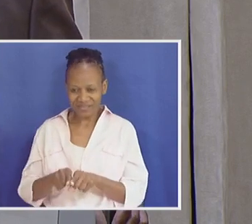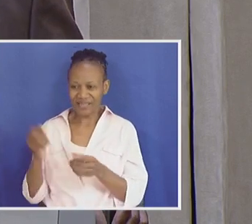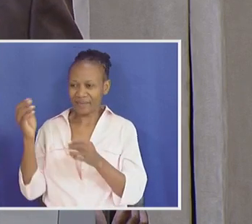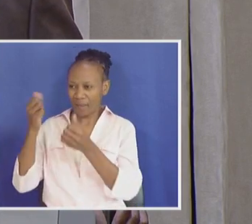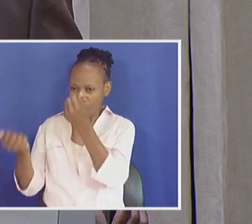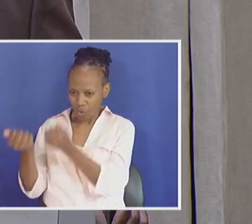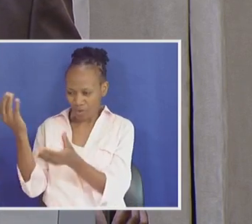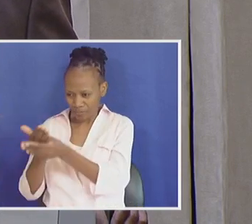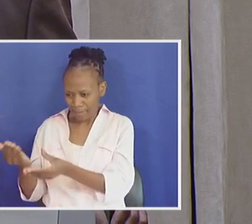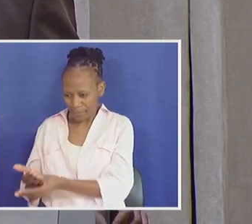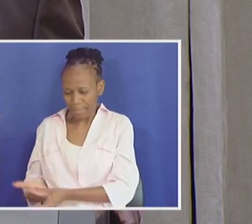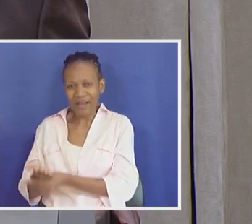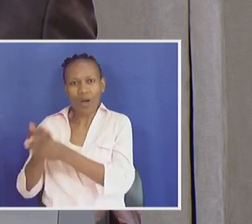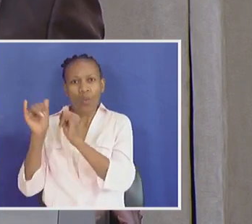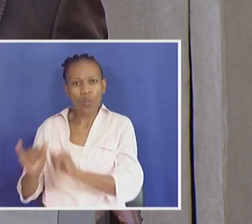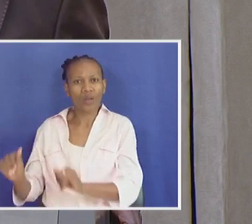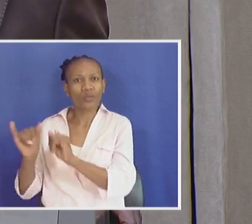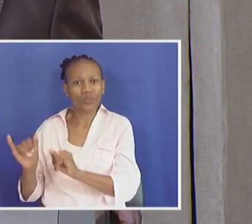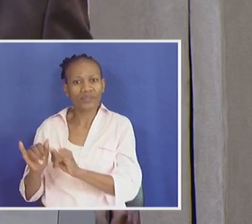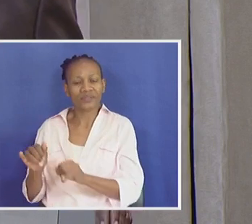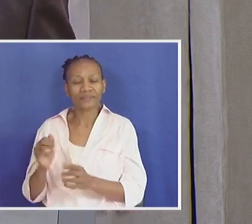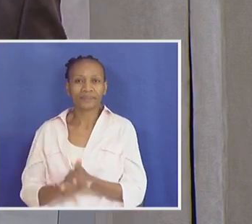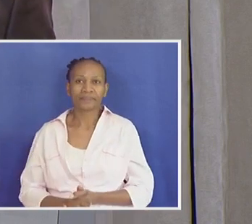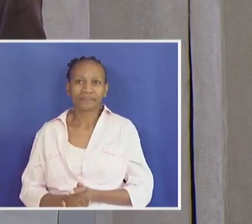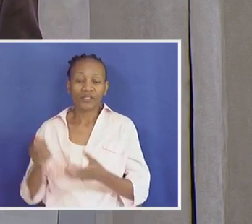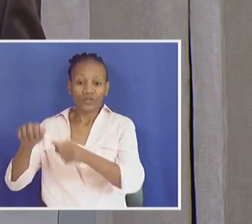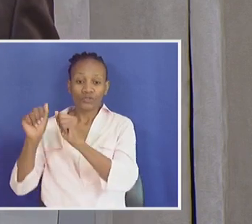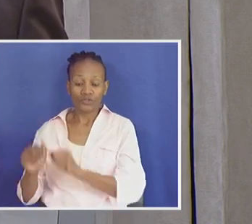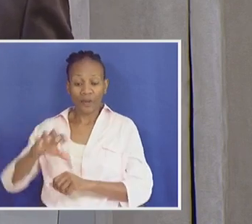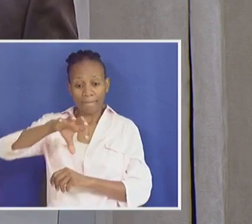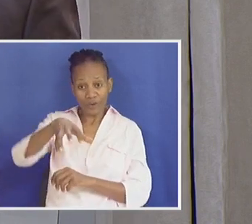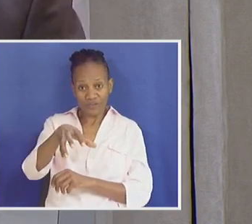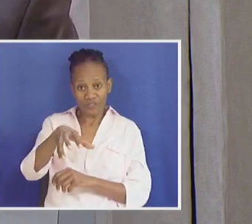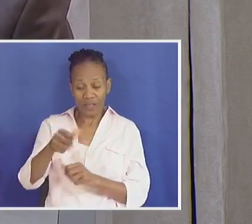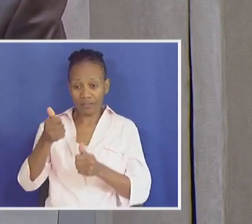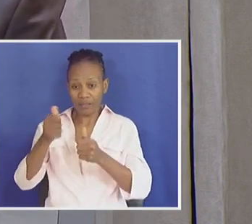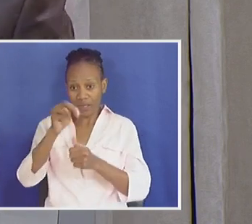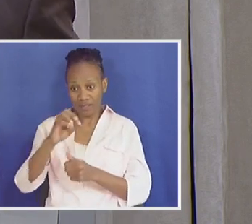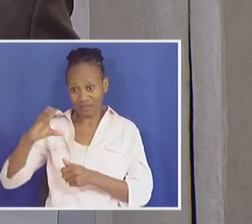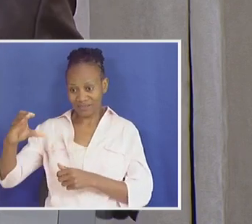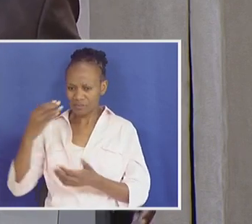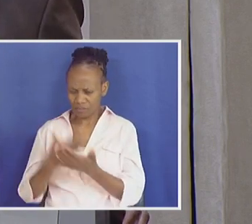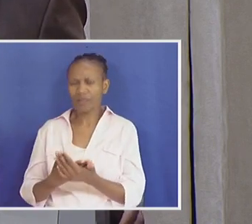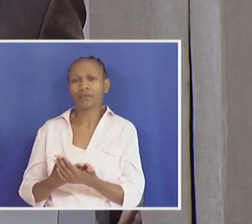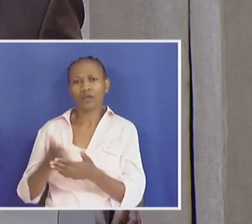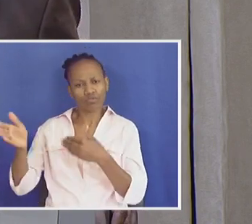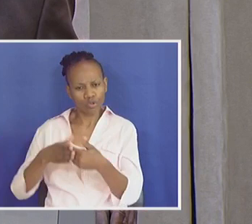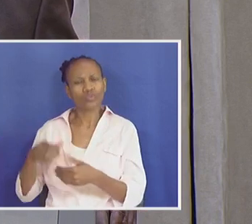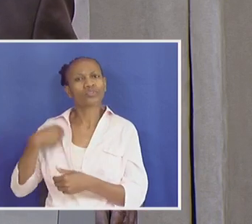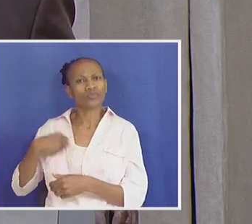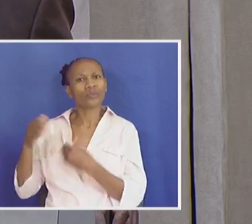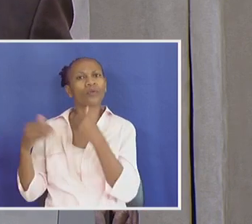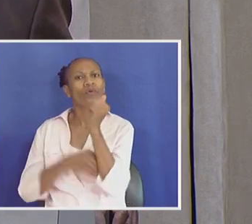around legitimacy of their council members. Chair, the provincial executive can dissolve a municipal council if